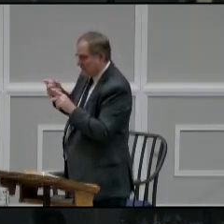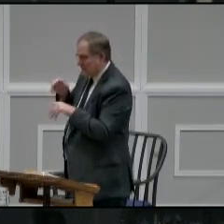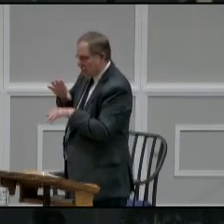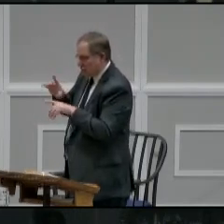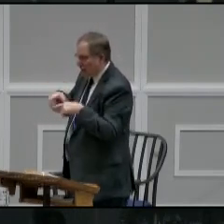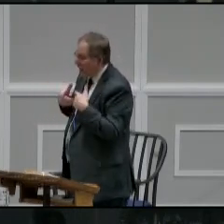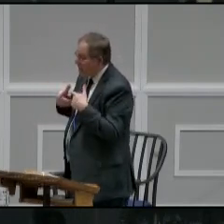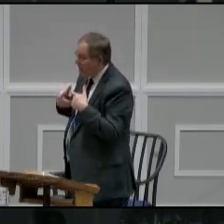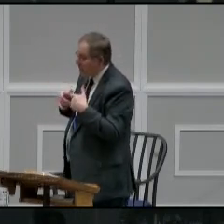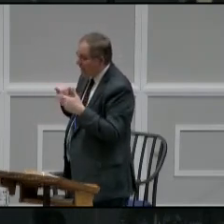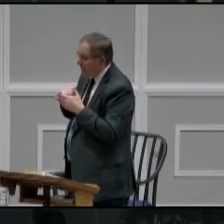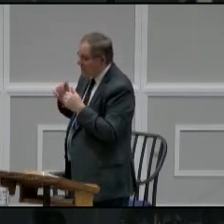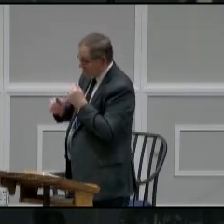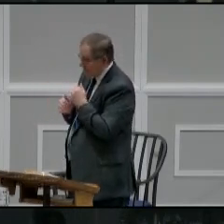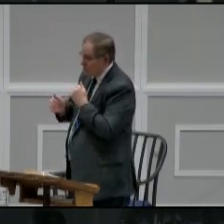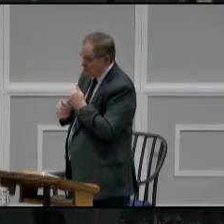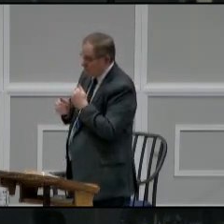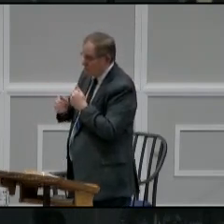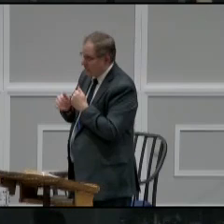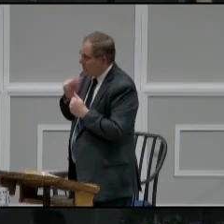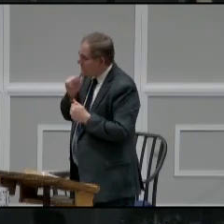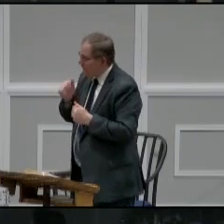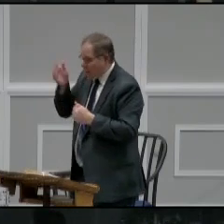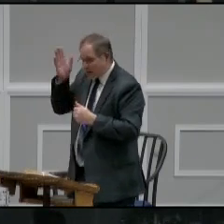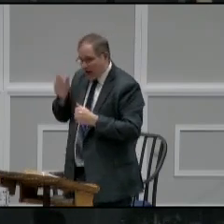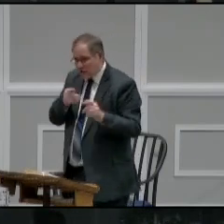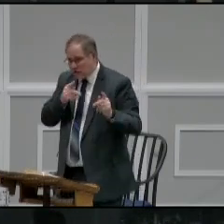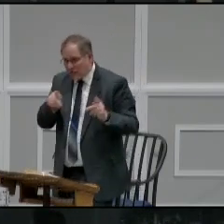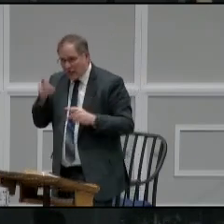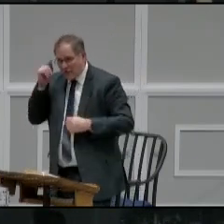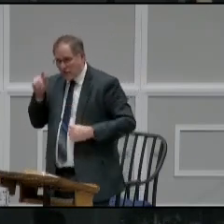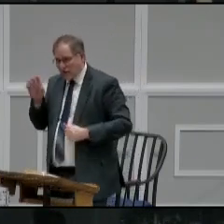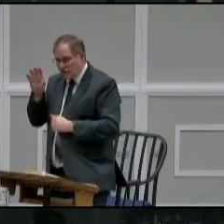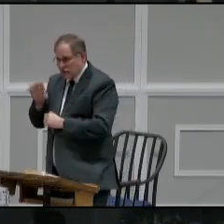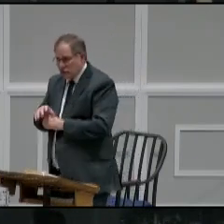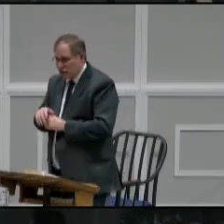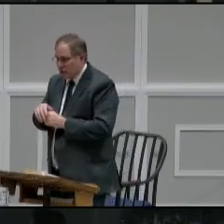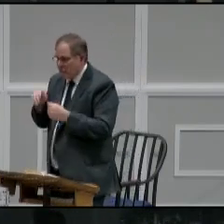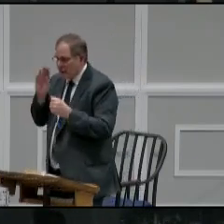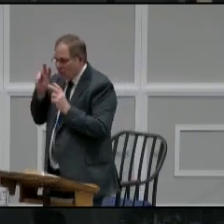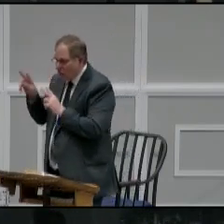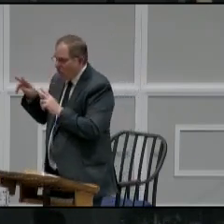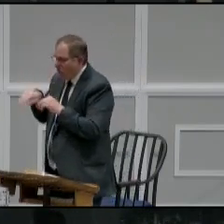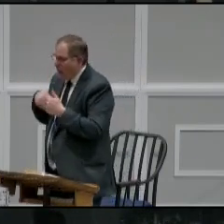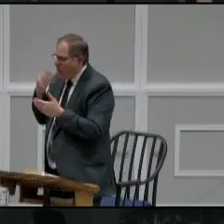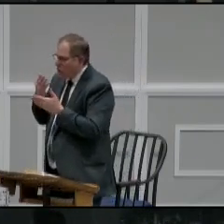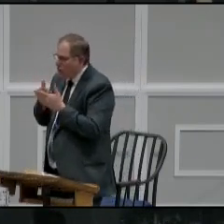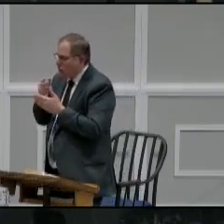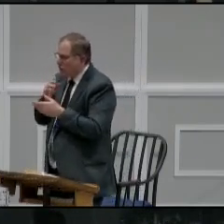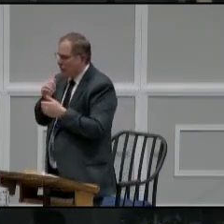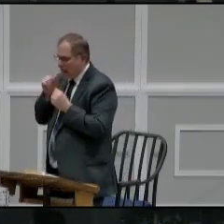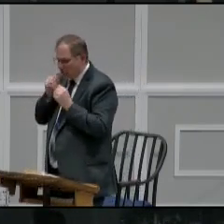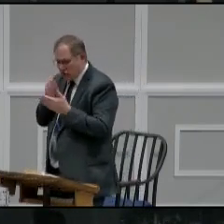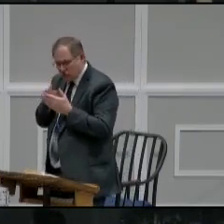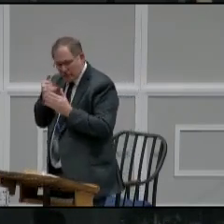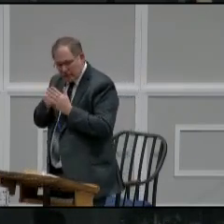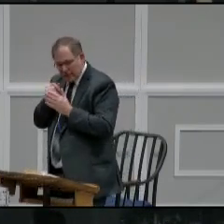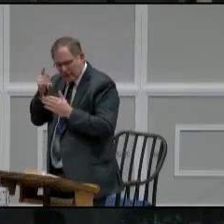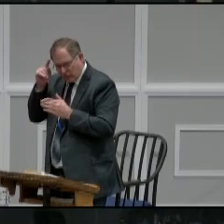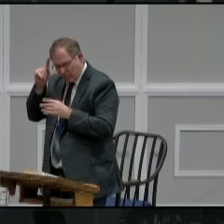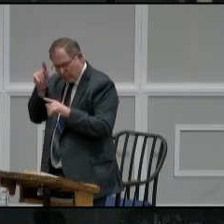And that's not God's plan for his church. Psalm 133, verse 1, behold how good and how pleasant it is for brethren to dwell together